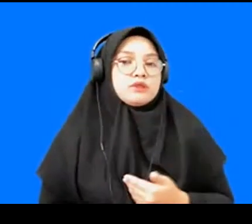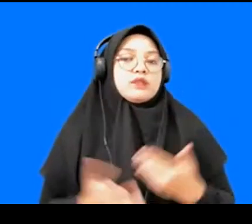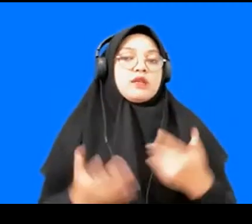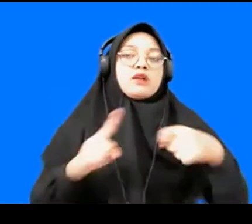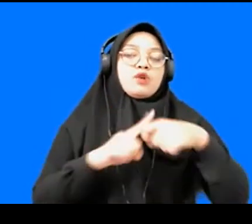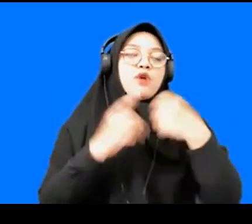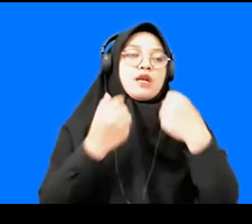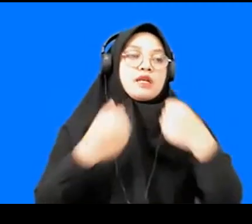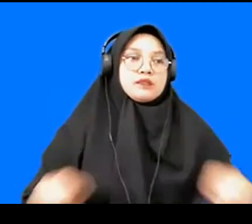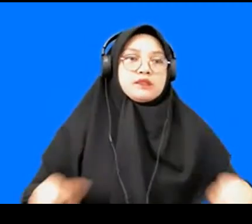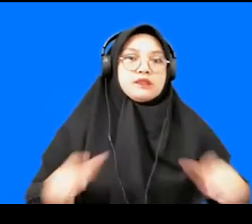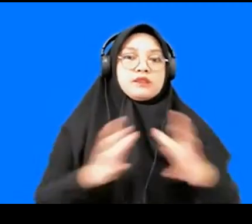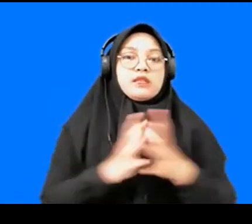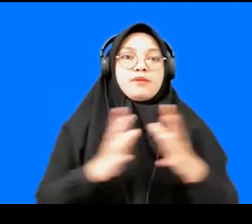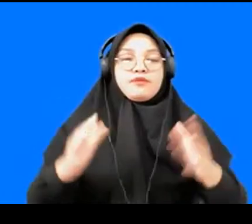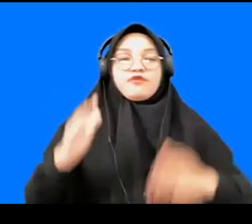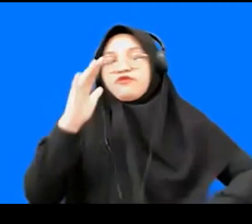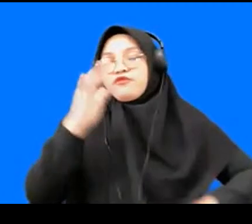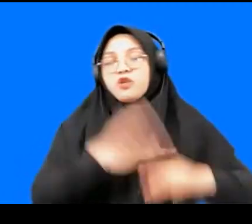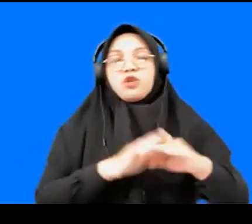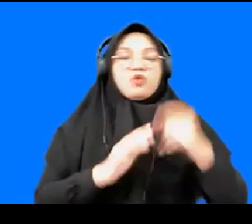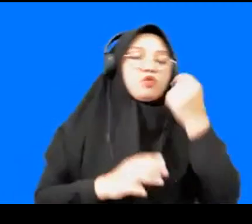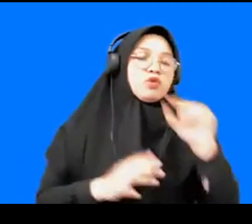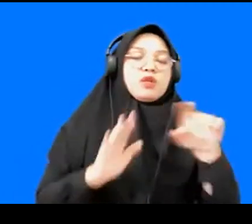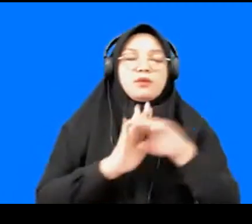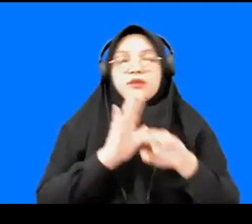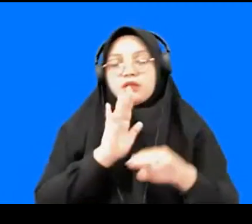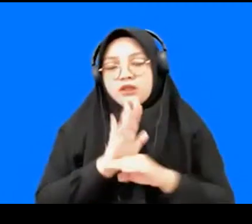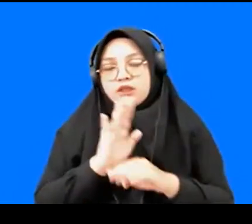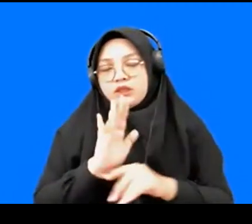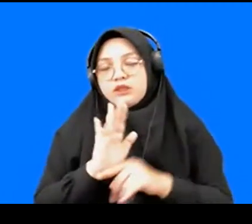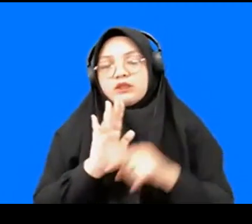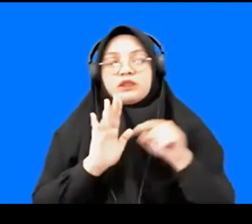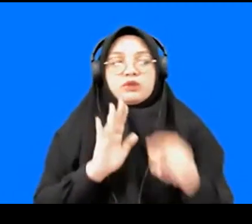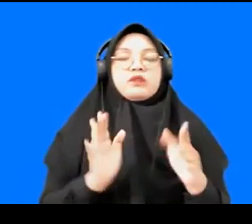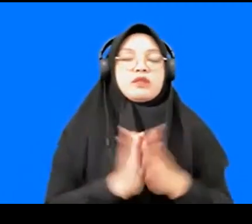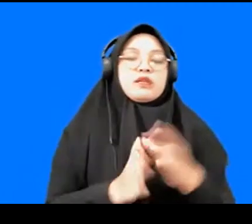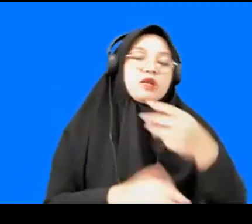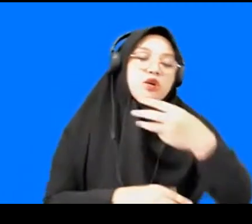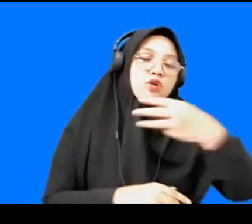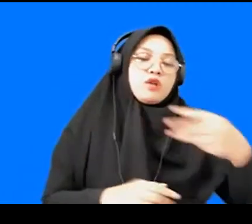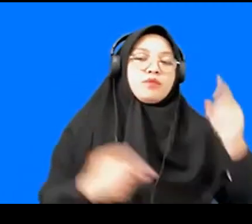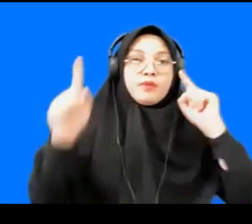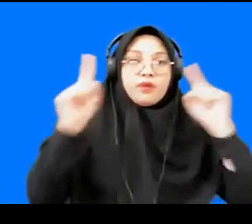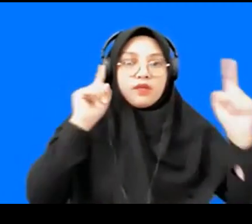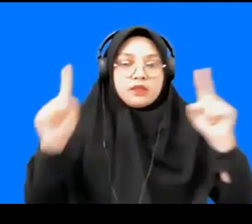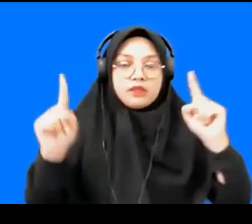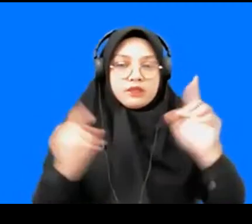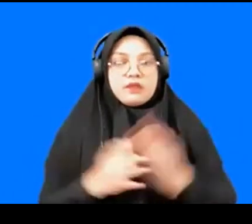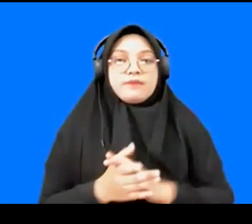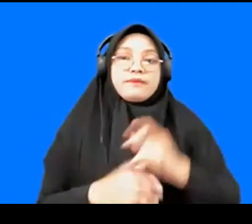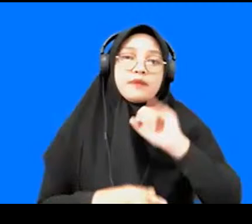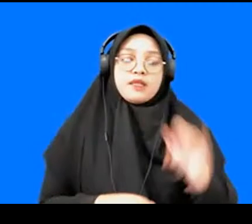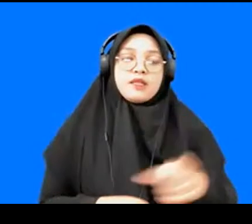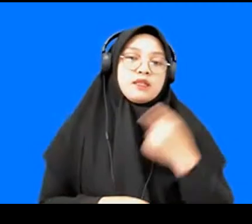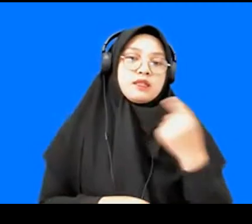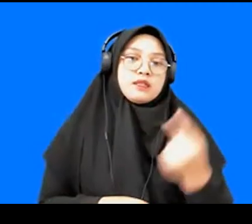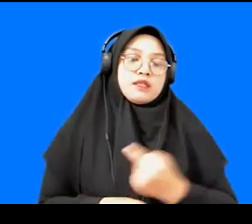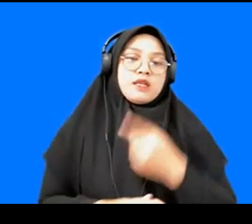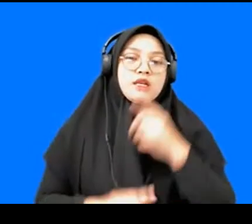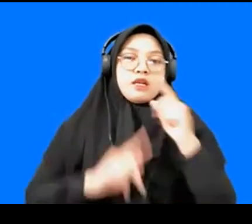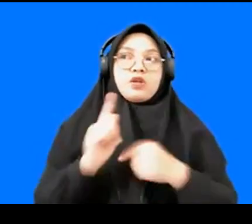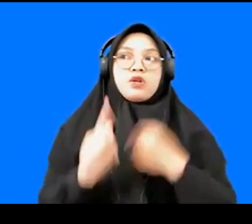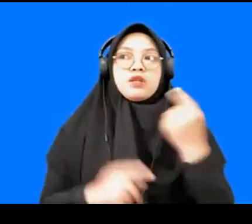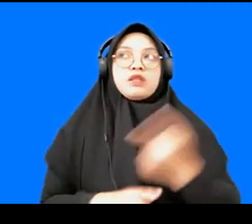then political economy. And then also we have to be mindful that as we are talking about the